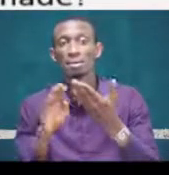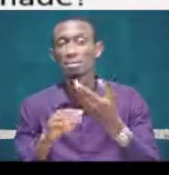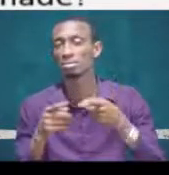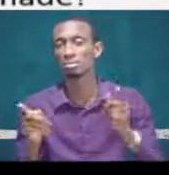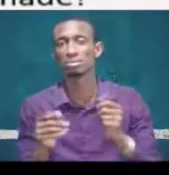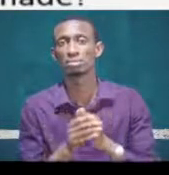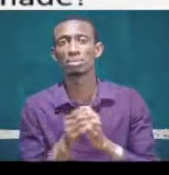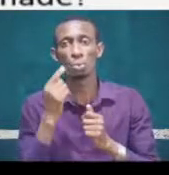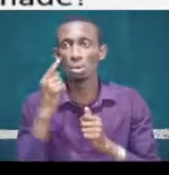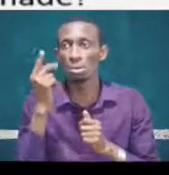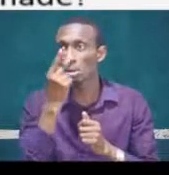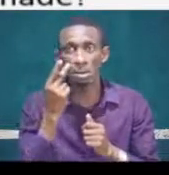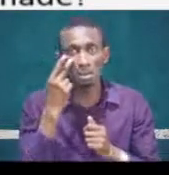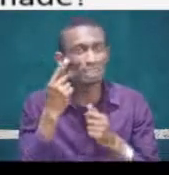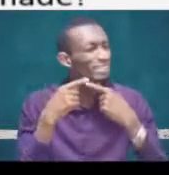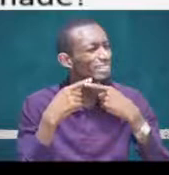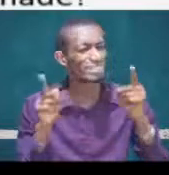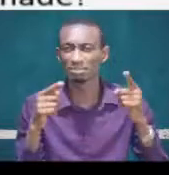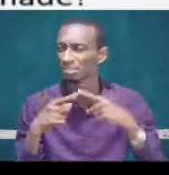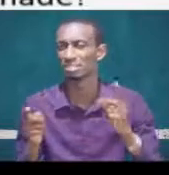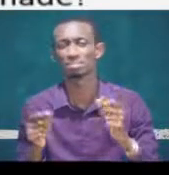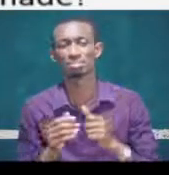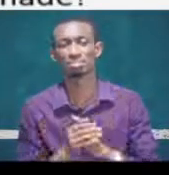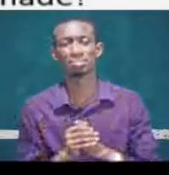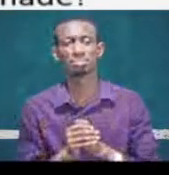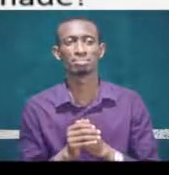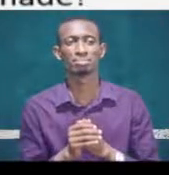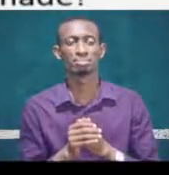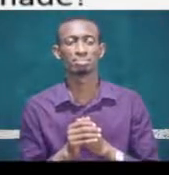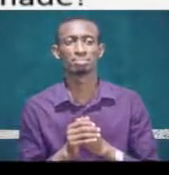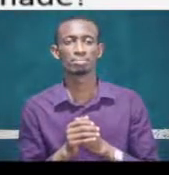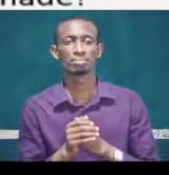a completely different protein. That's one.